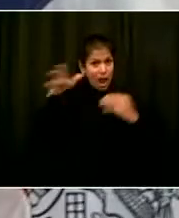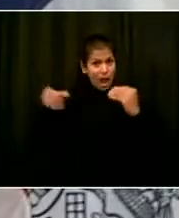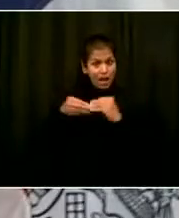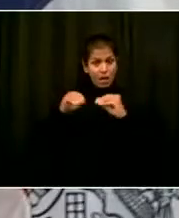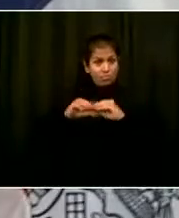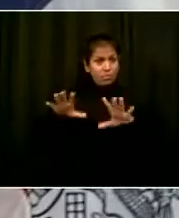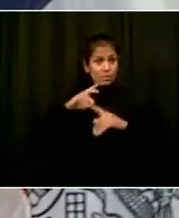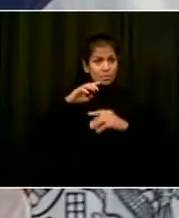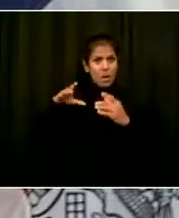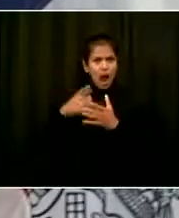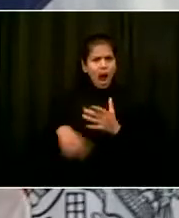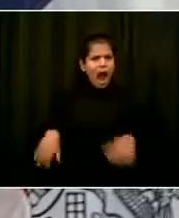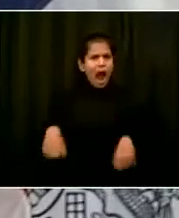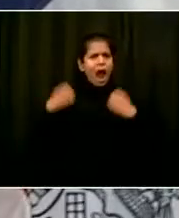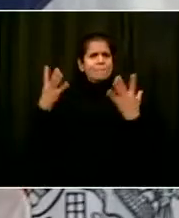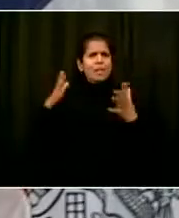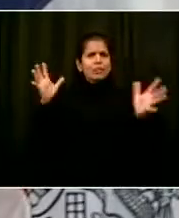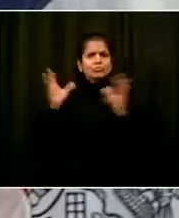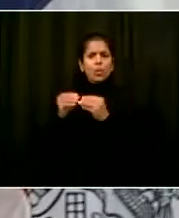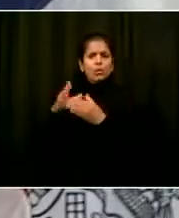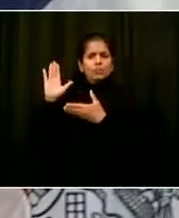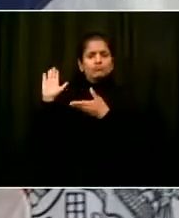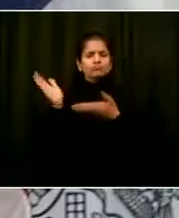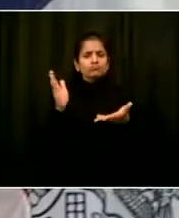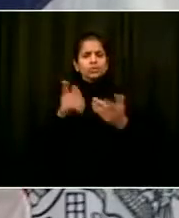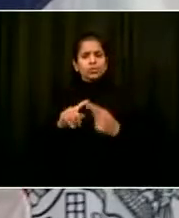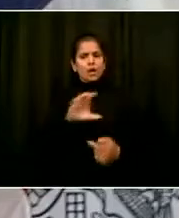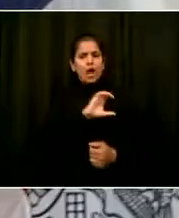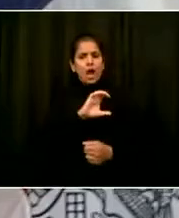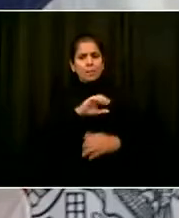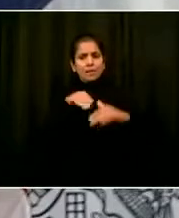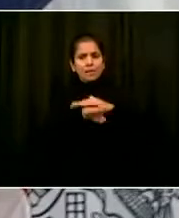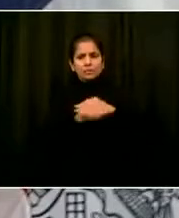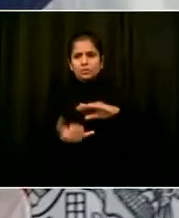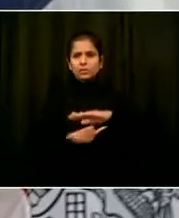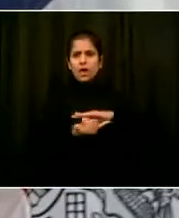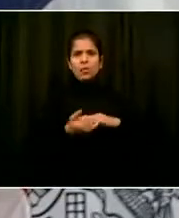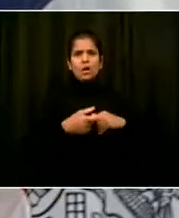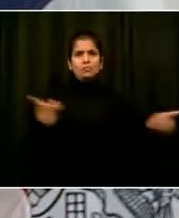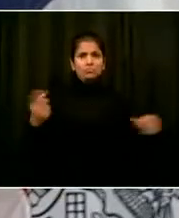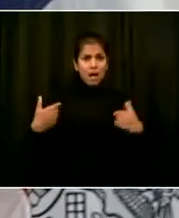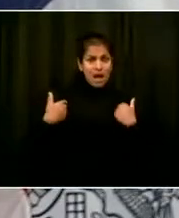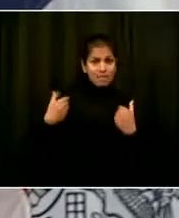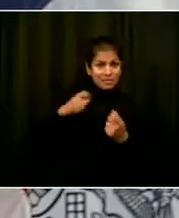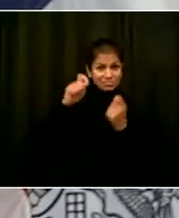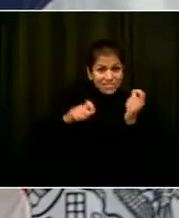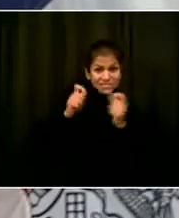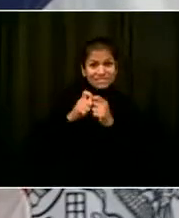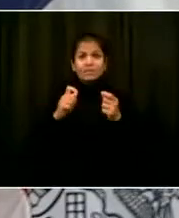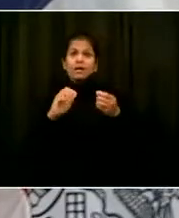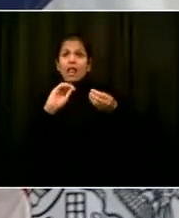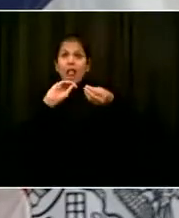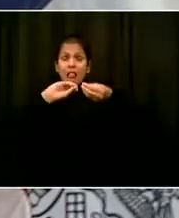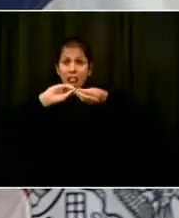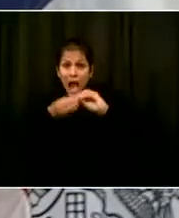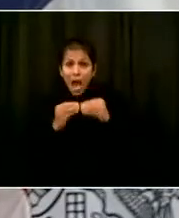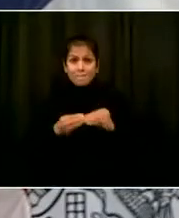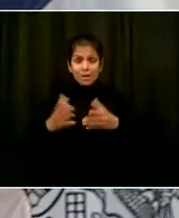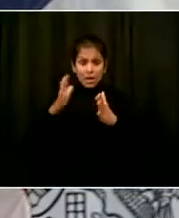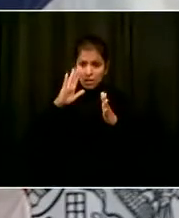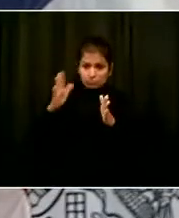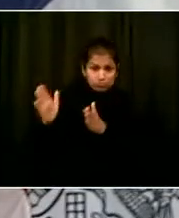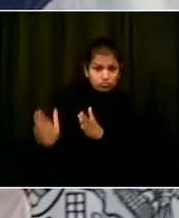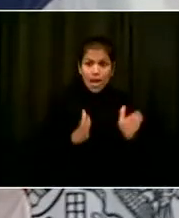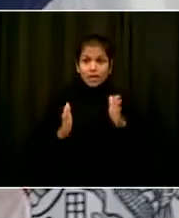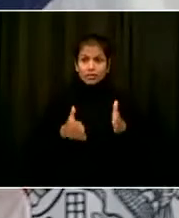many is there a an announced effort to do this will Transit exra Transit Police or MTA police be